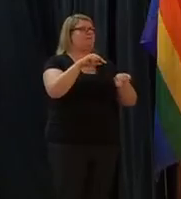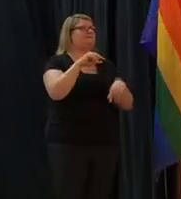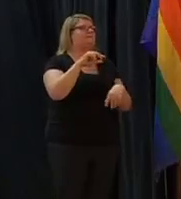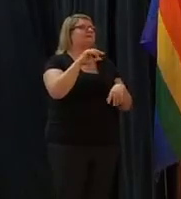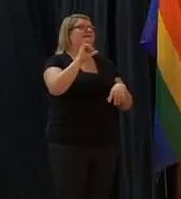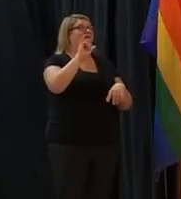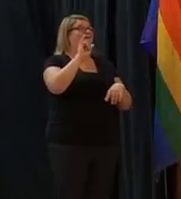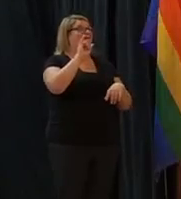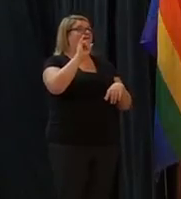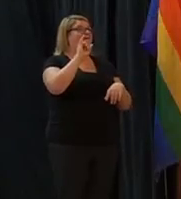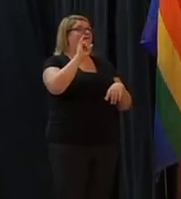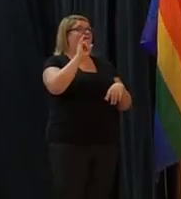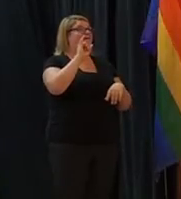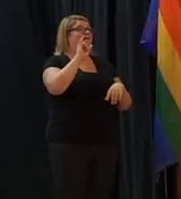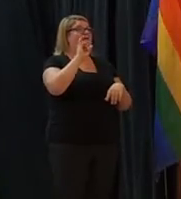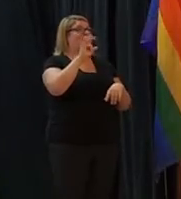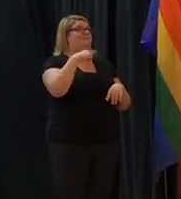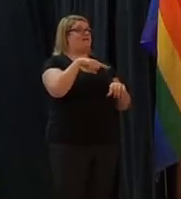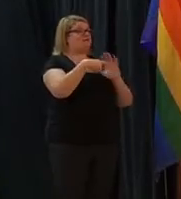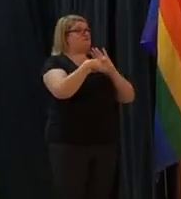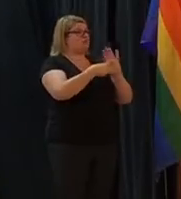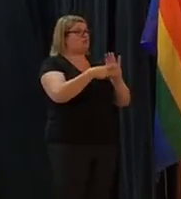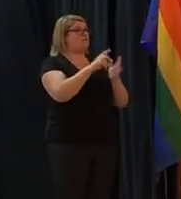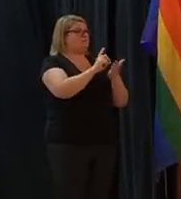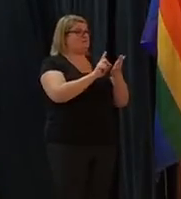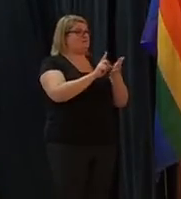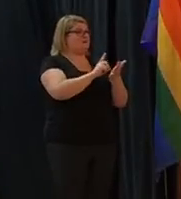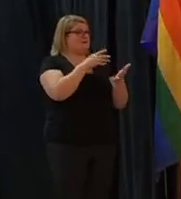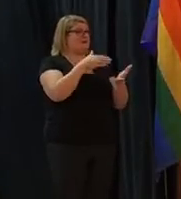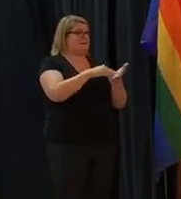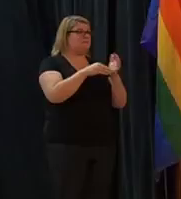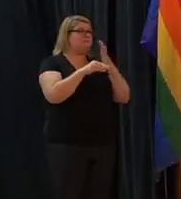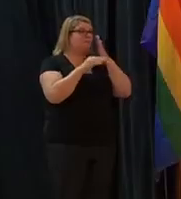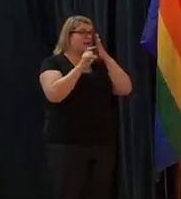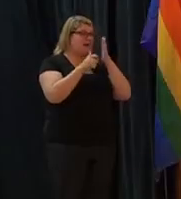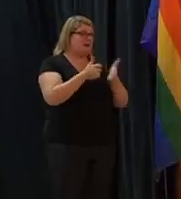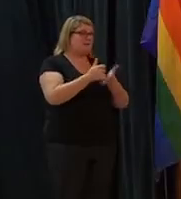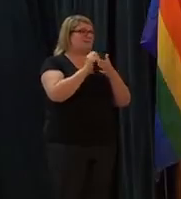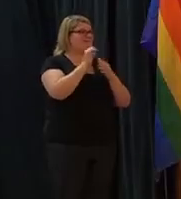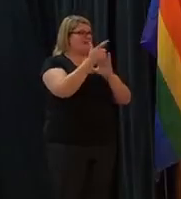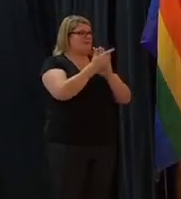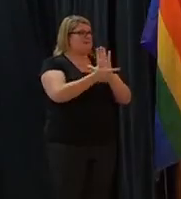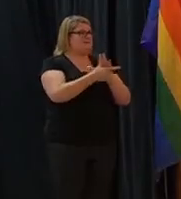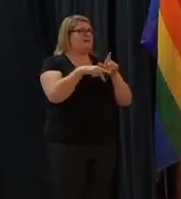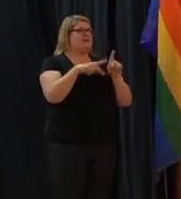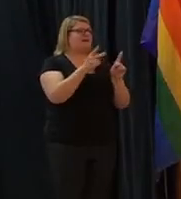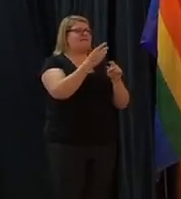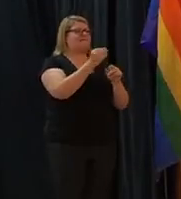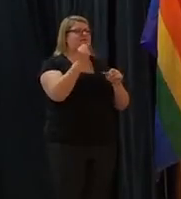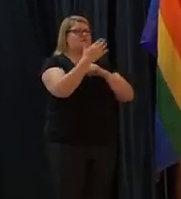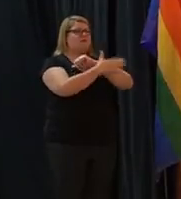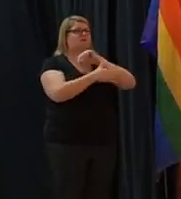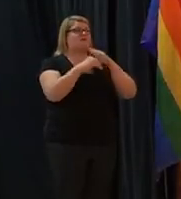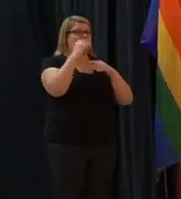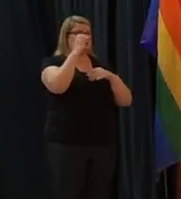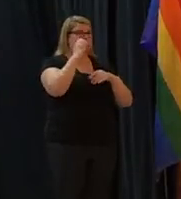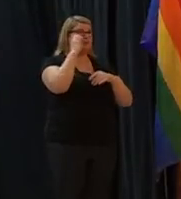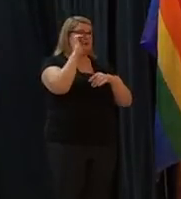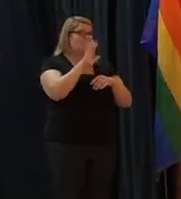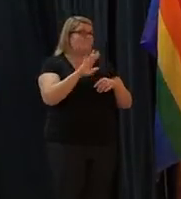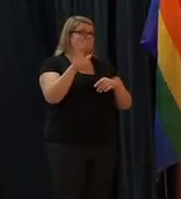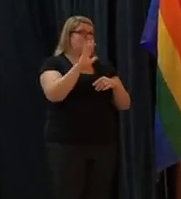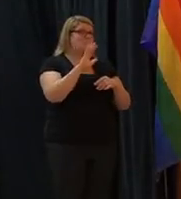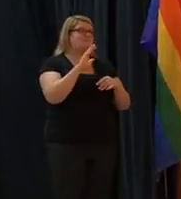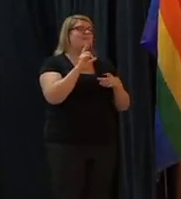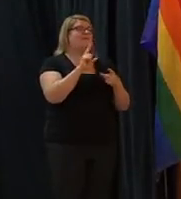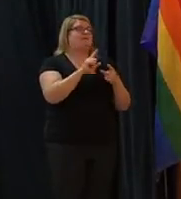demonstrate persecution. And this thing actually allowed a few countries in Europe to ask gay people